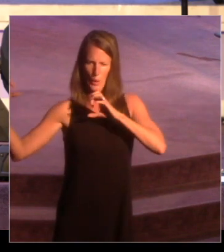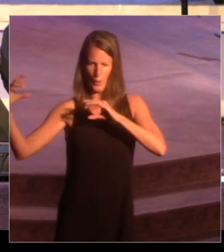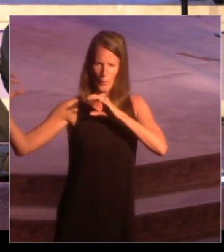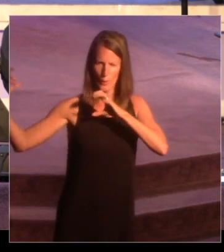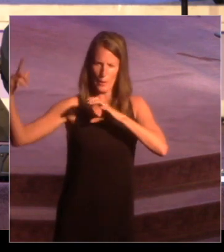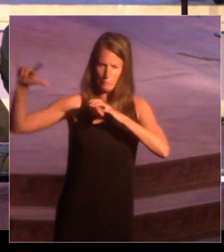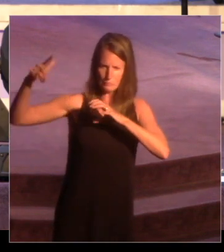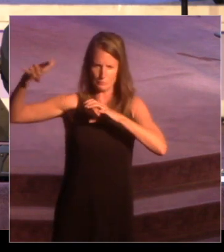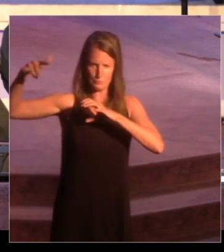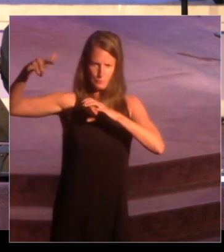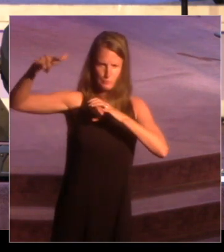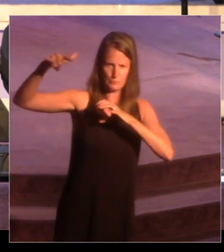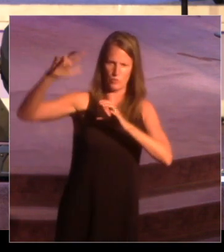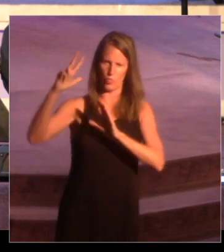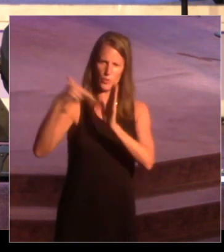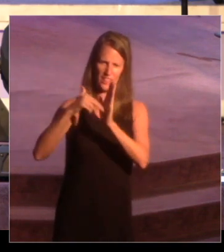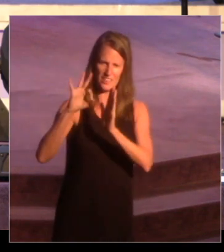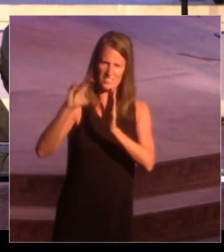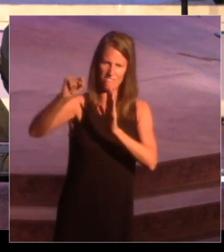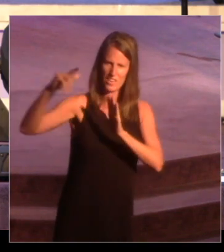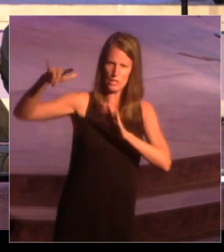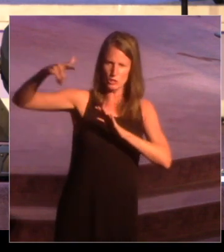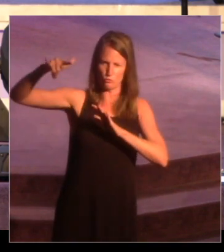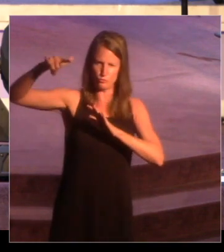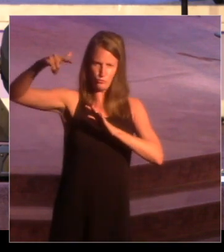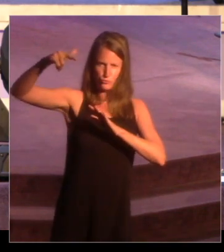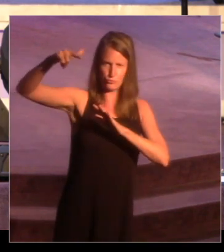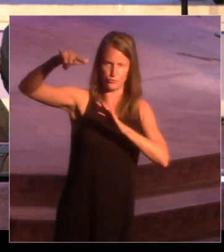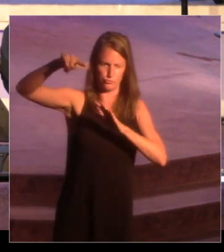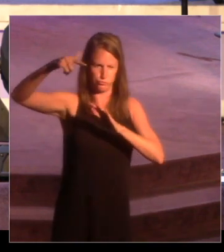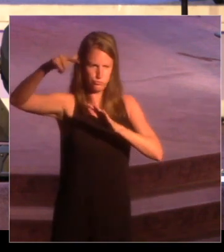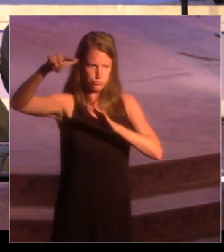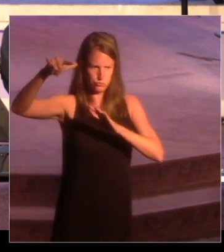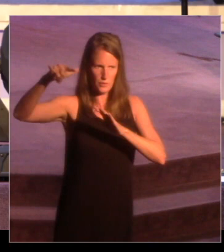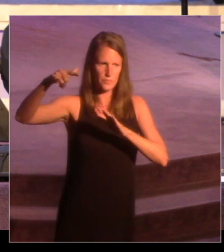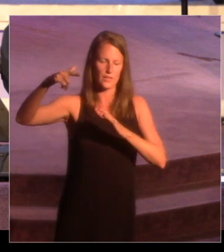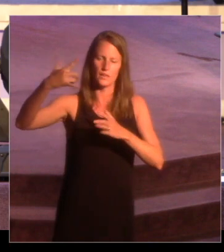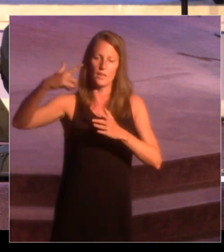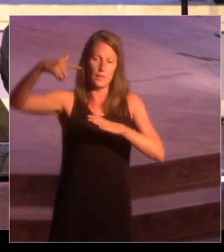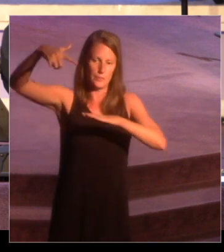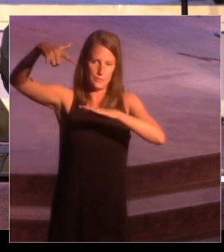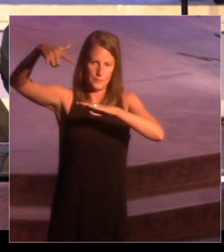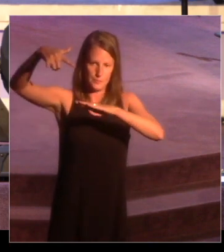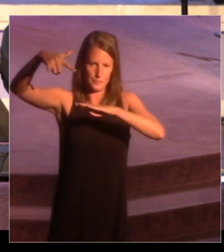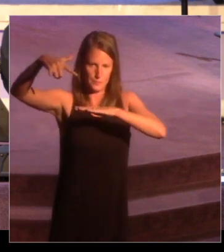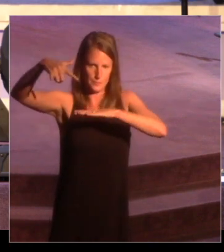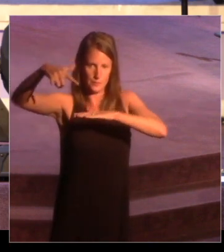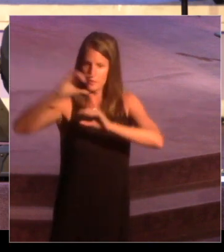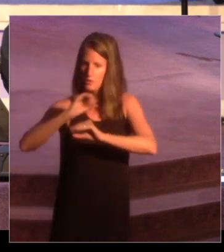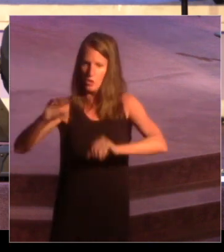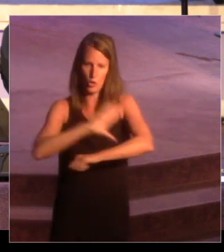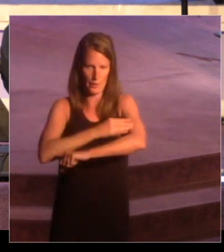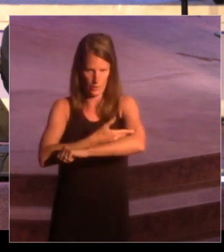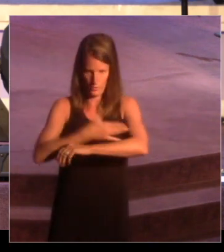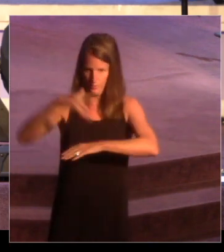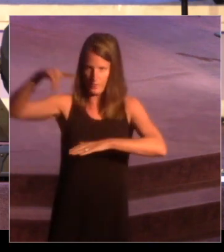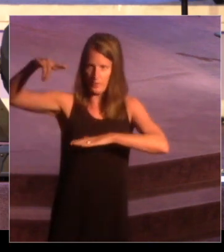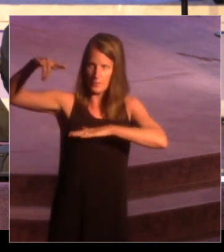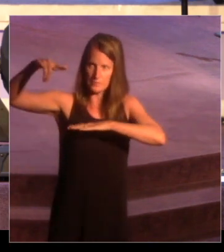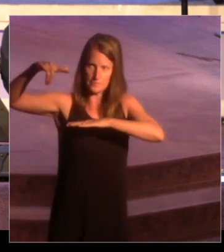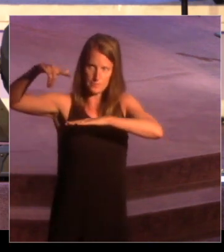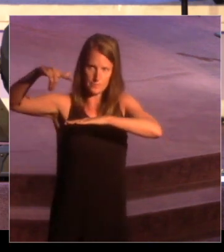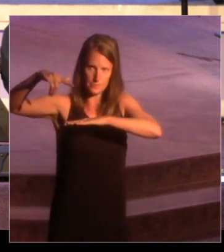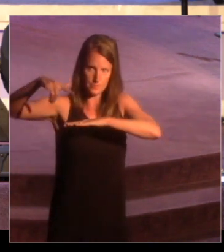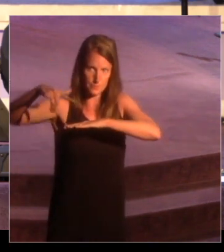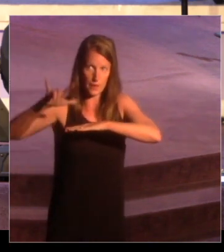they're at 3,000 feet above sea level, and they enter into what's known as a glide descent. No power, no ability to